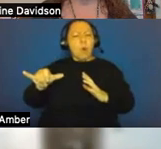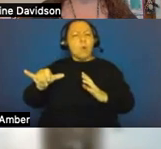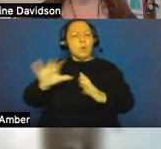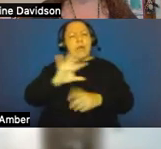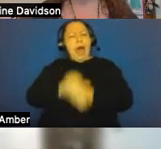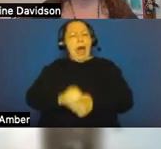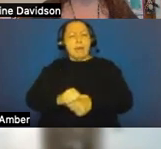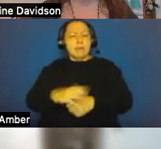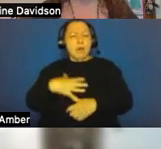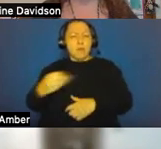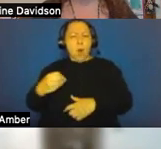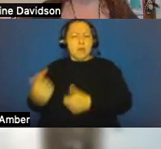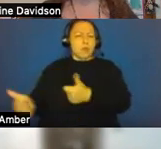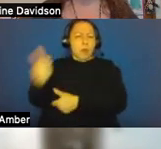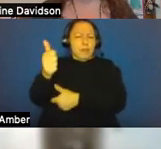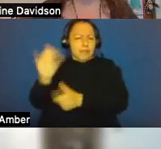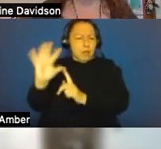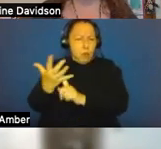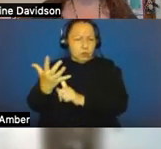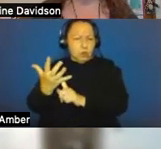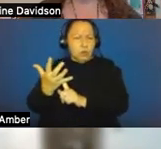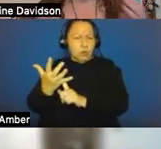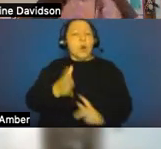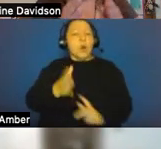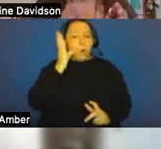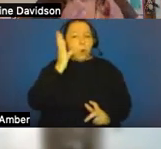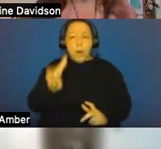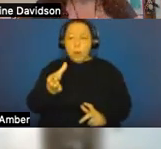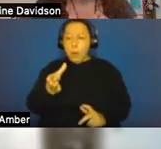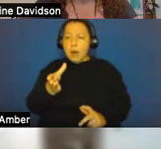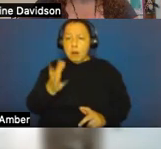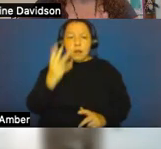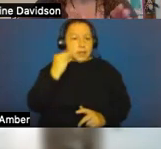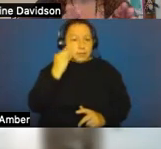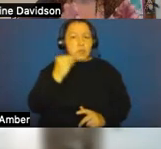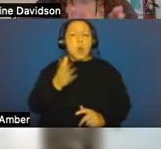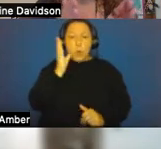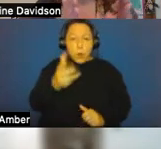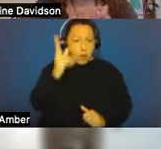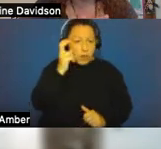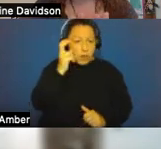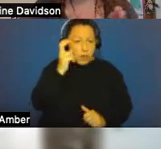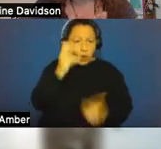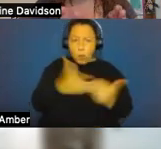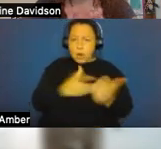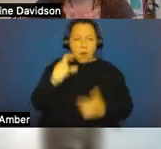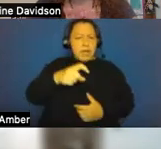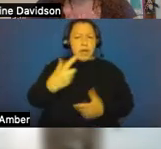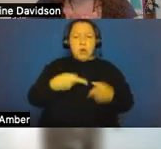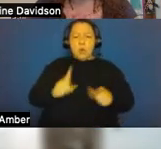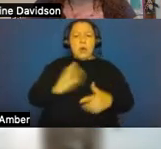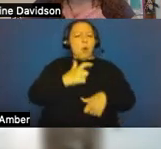and experience what we need to hear in this time together. You all are a particular spirit that